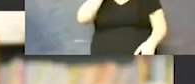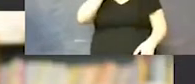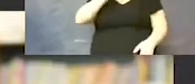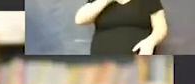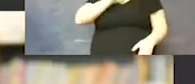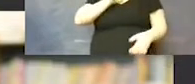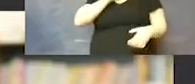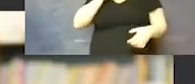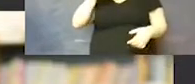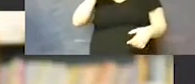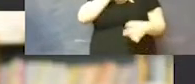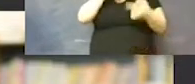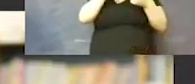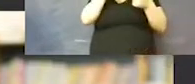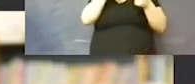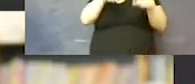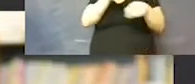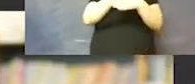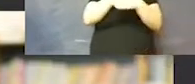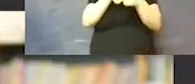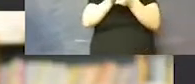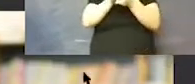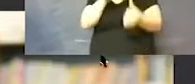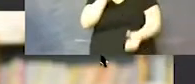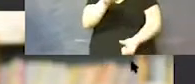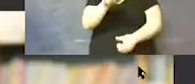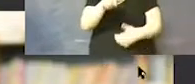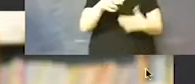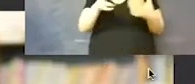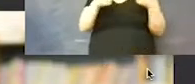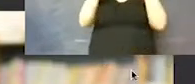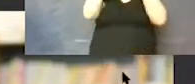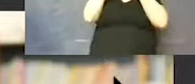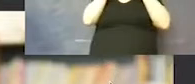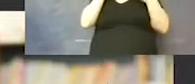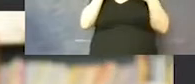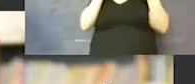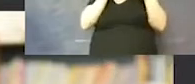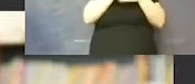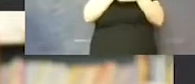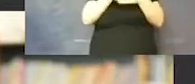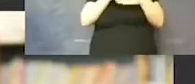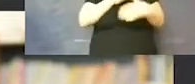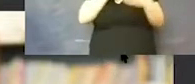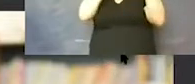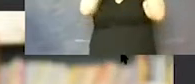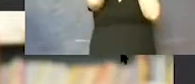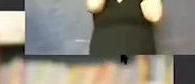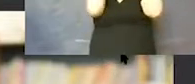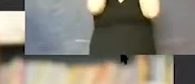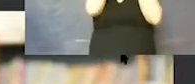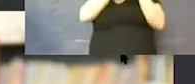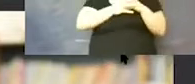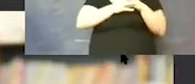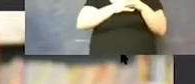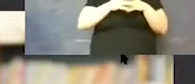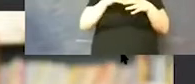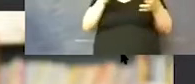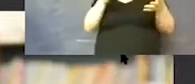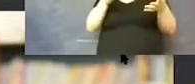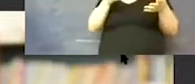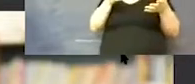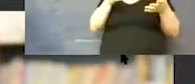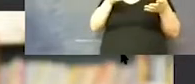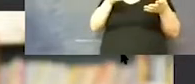share this with you and kind of share some of our thinking. So I wanted to start first with our Round Rock